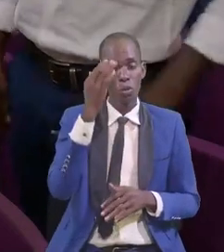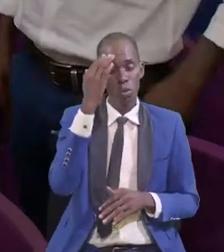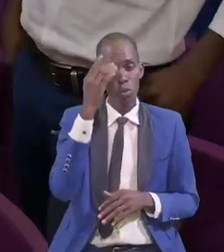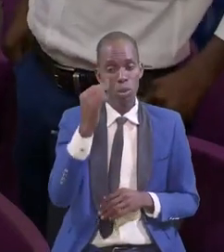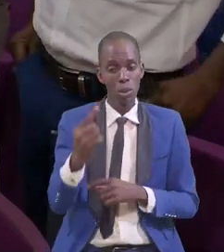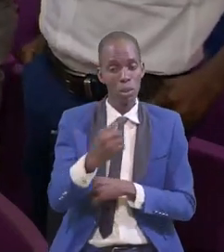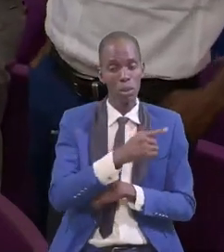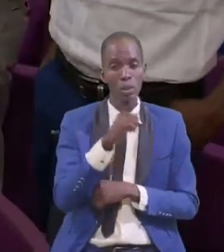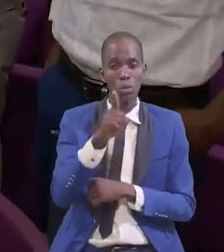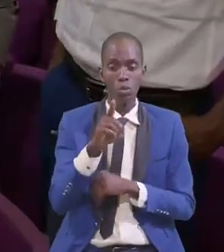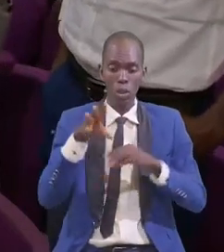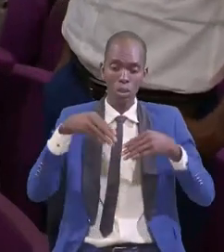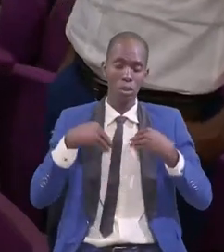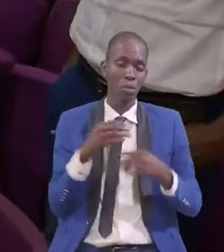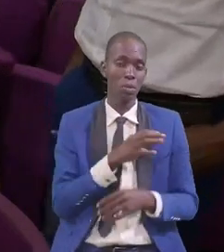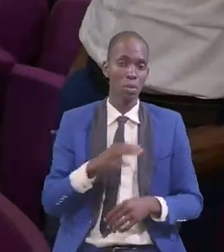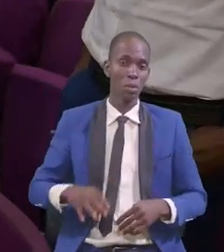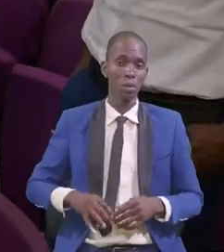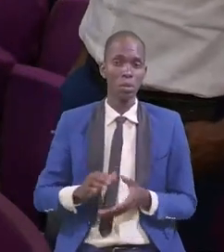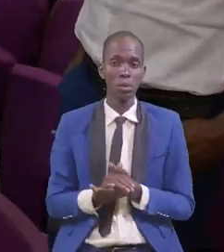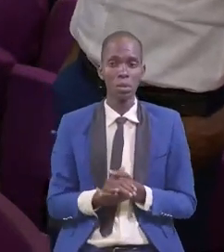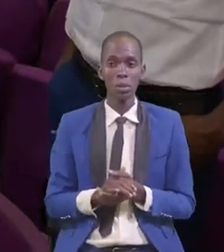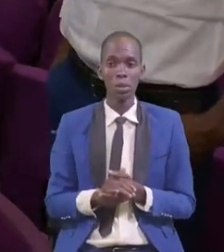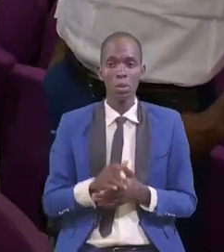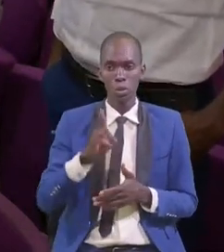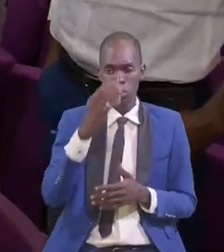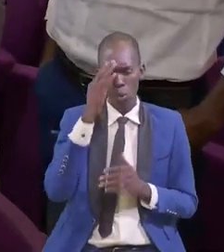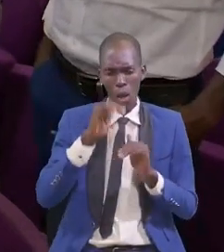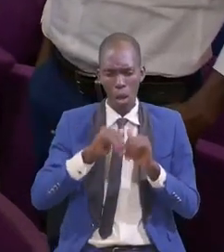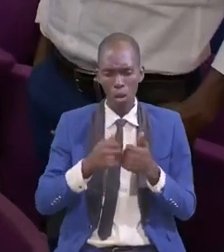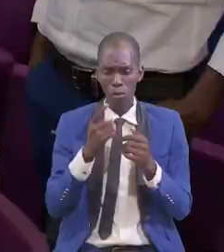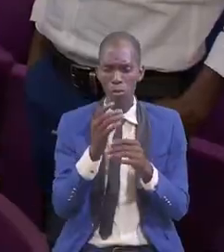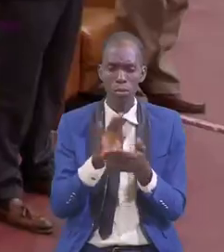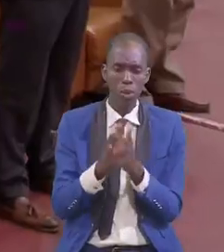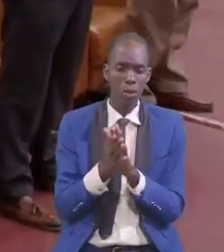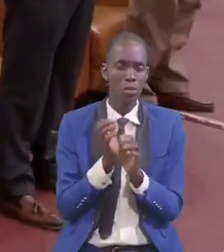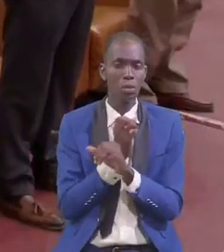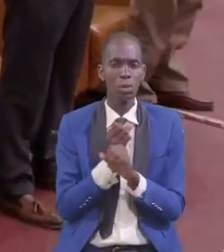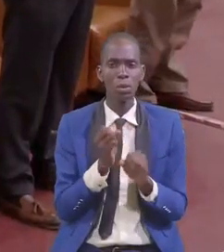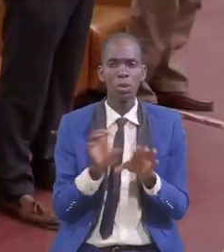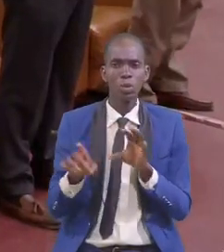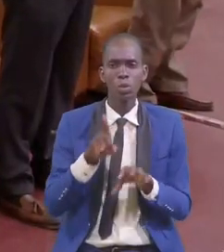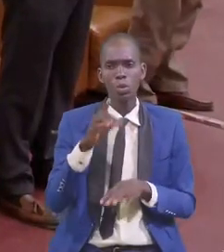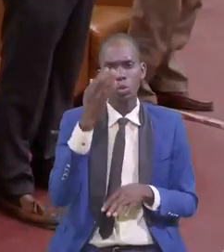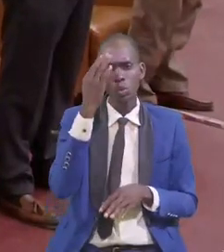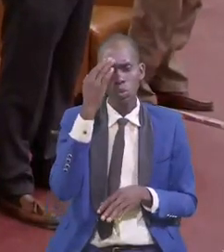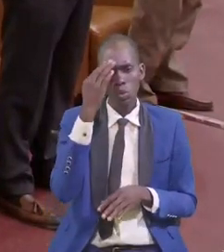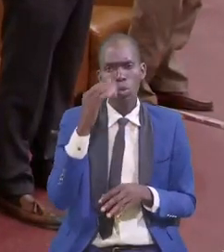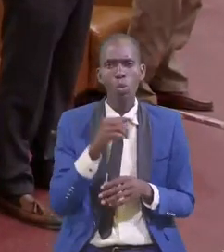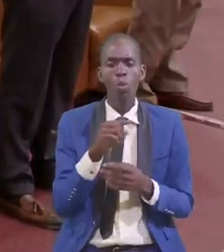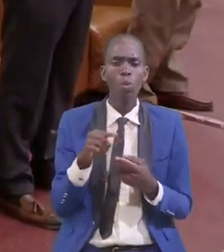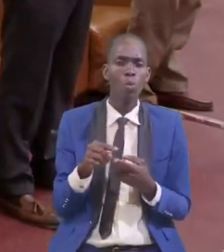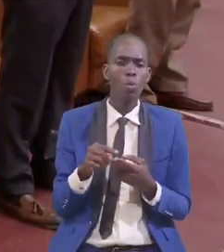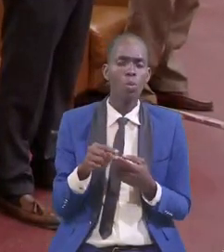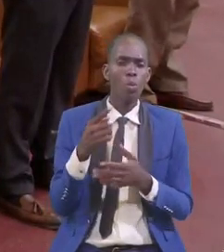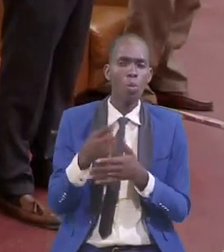saved? You know how you got saved? You know what the grace of God, you remember